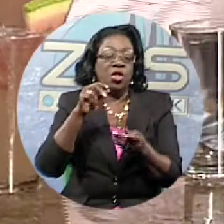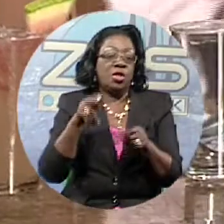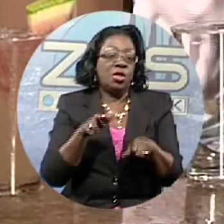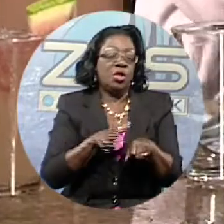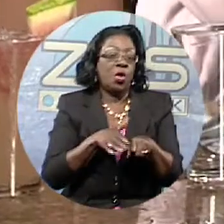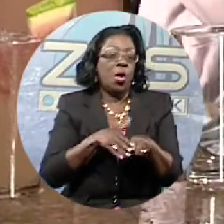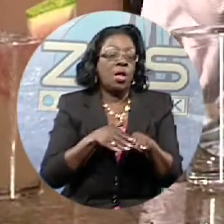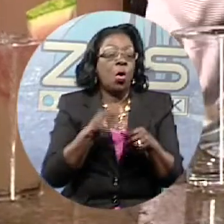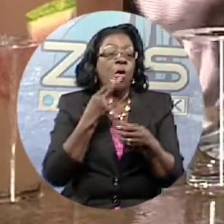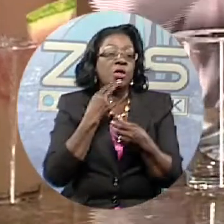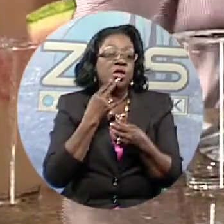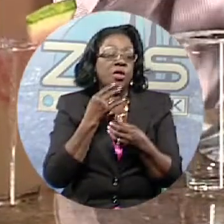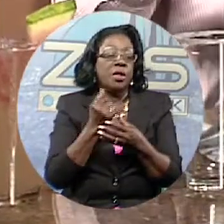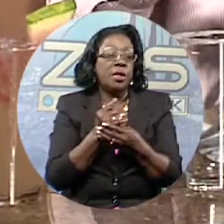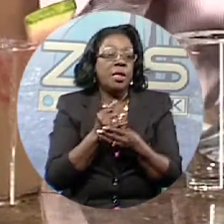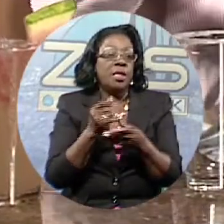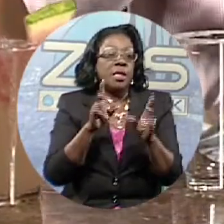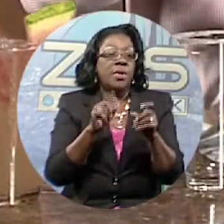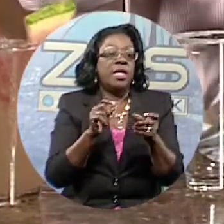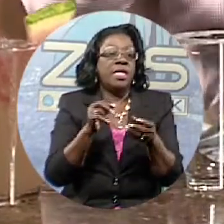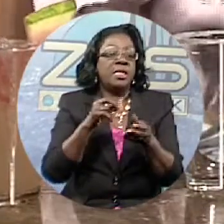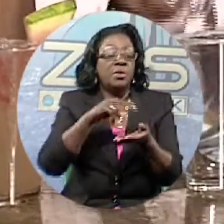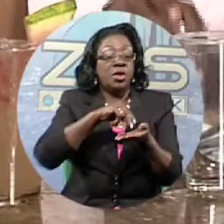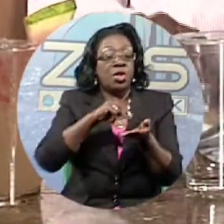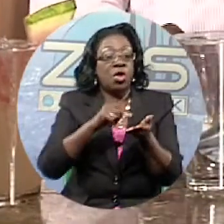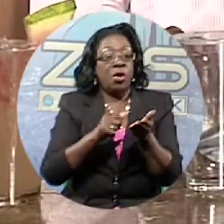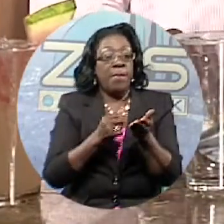need simple syrup,